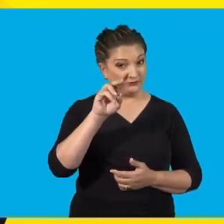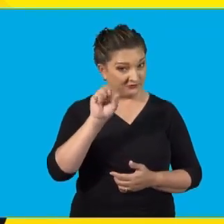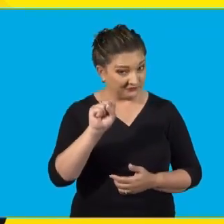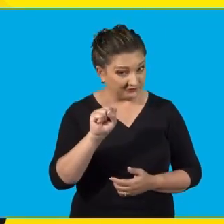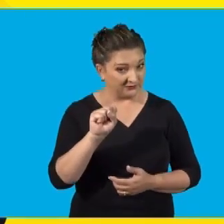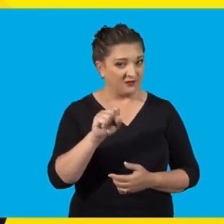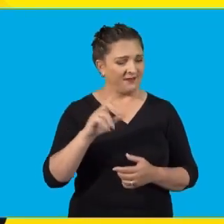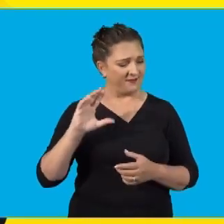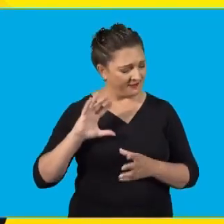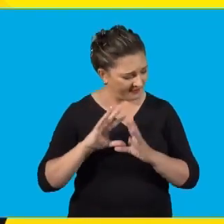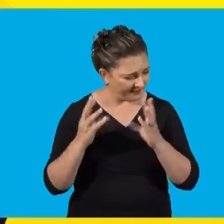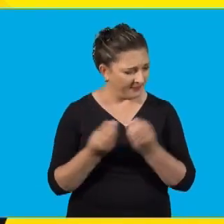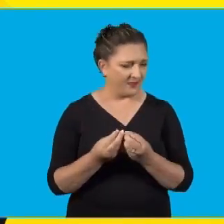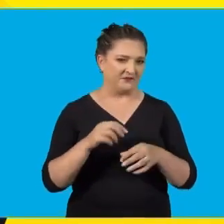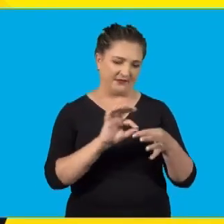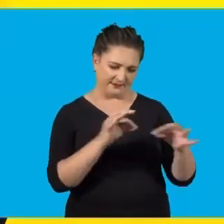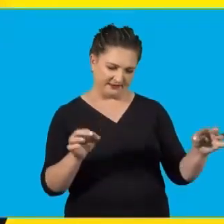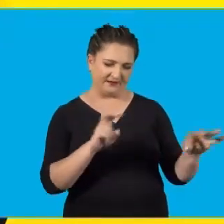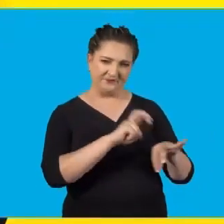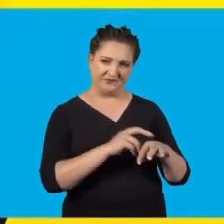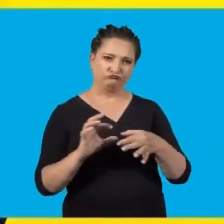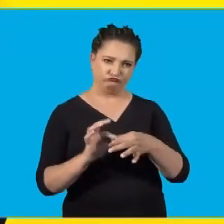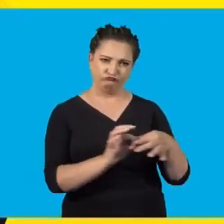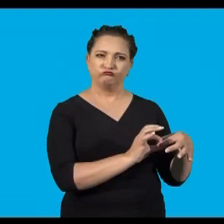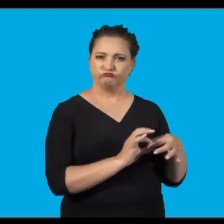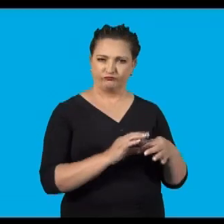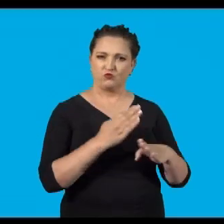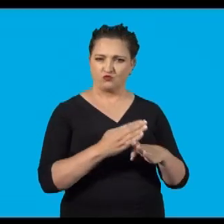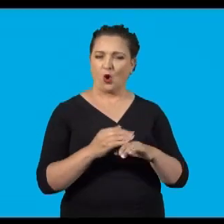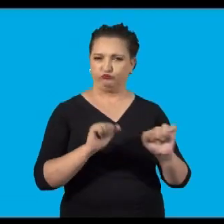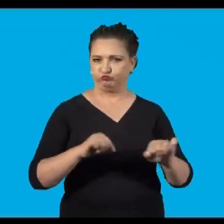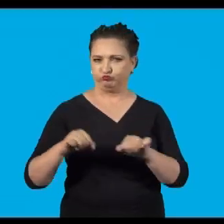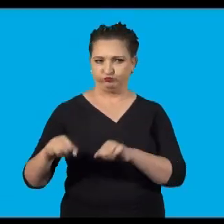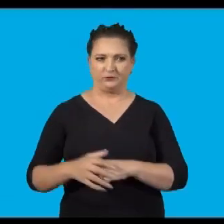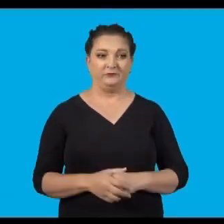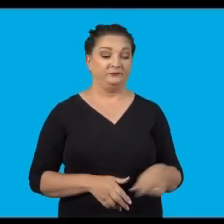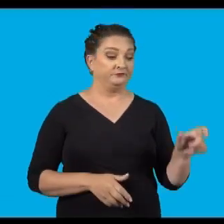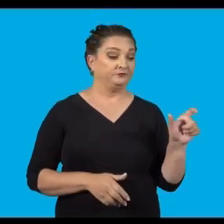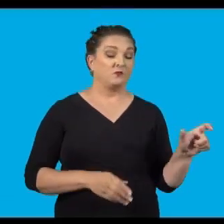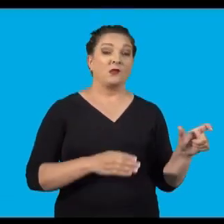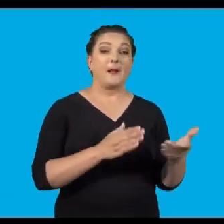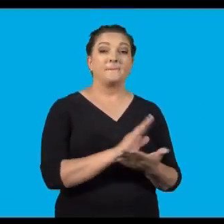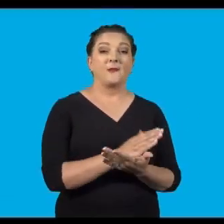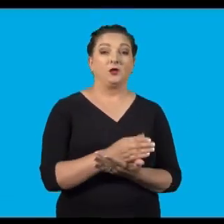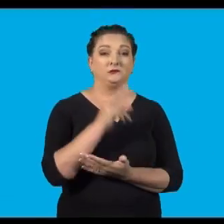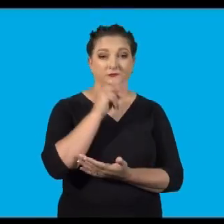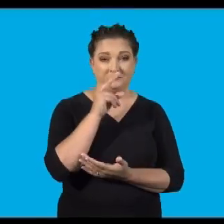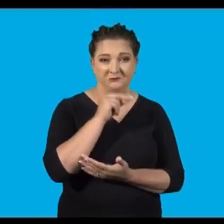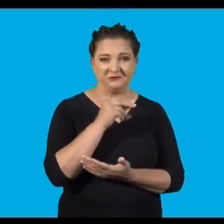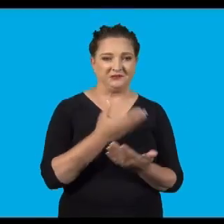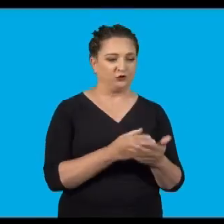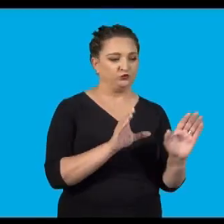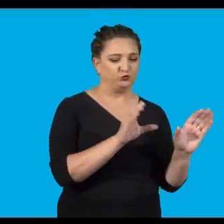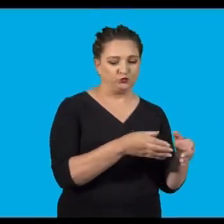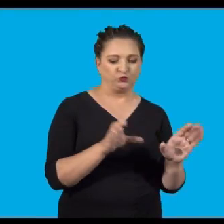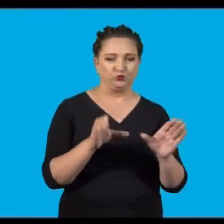all of those parts of the sentence are in agreement, all right? And remember, parts of speech are the categories into which words